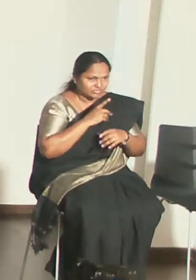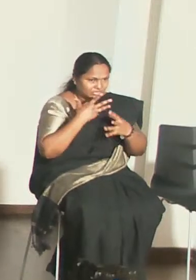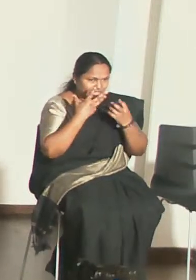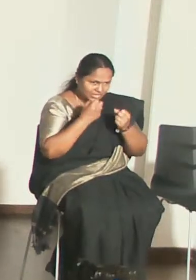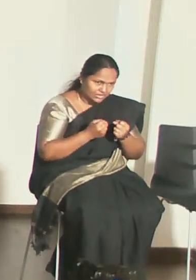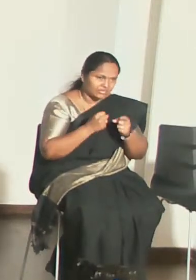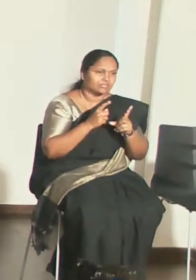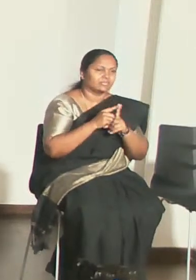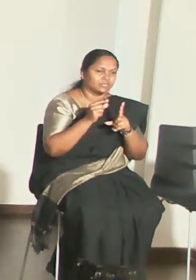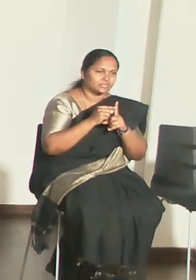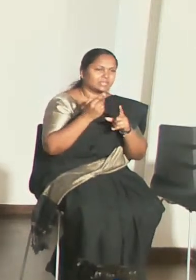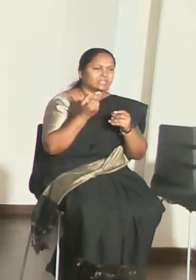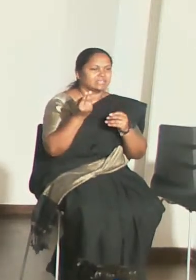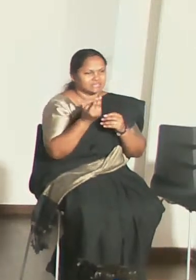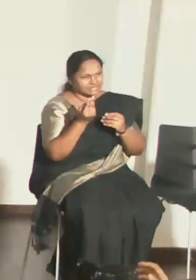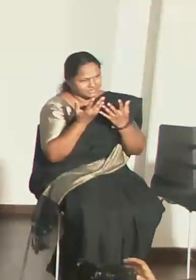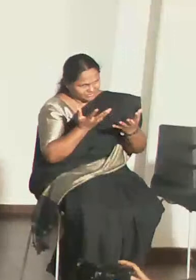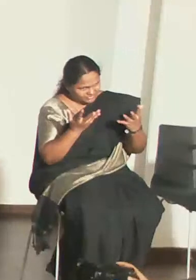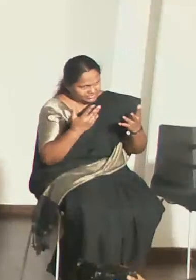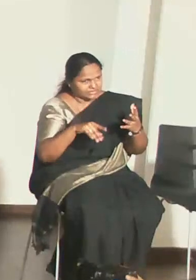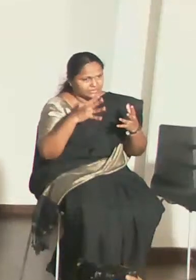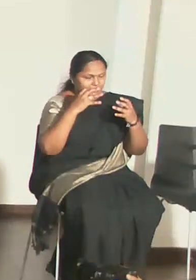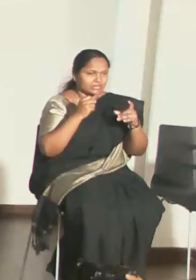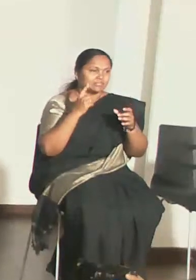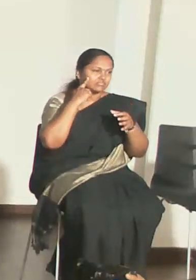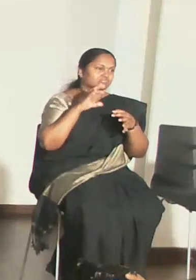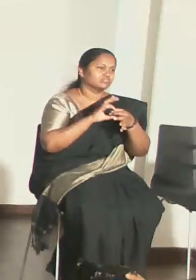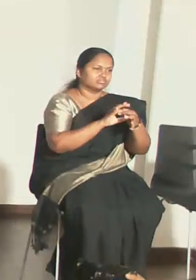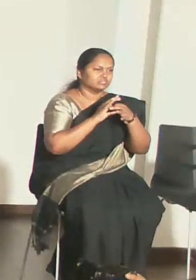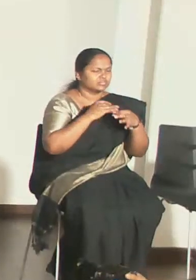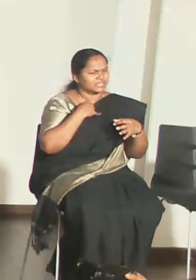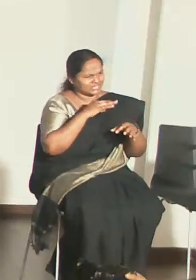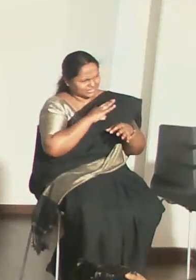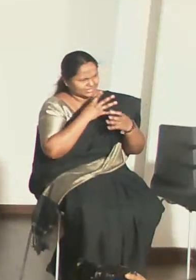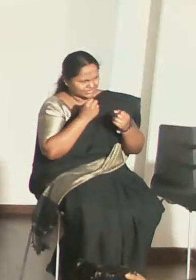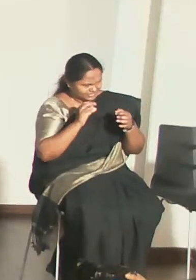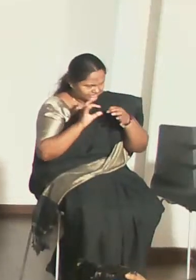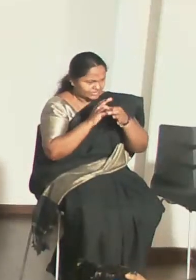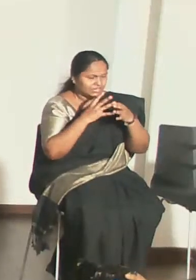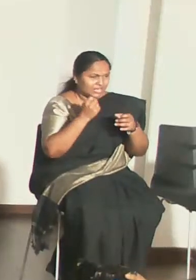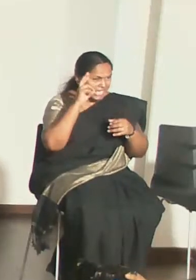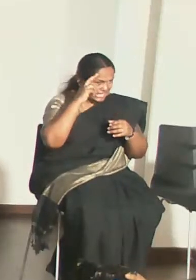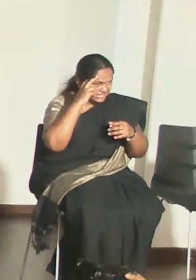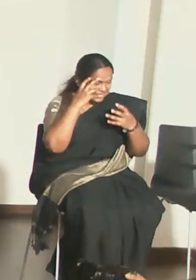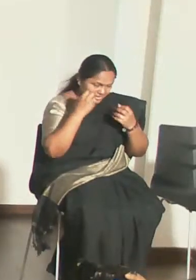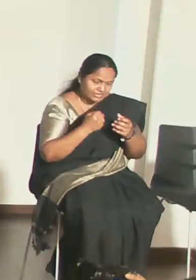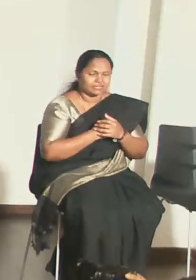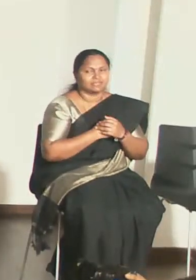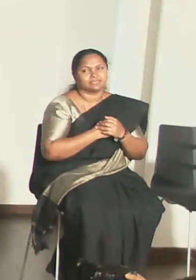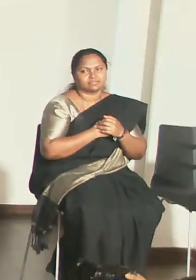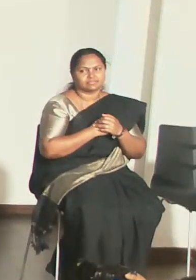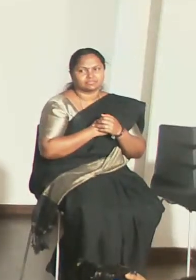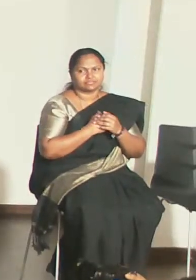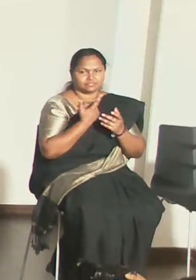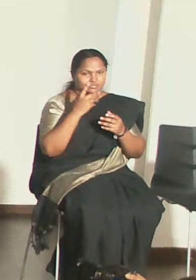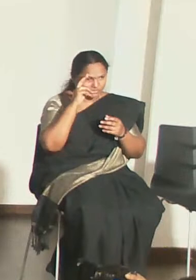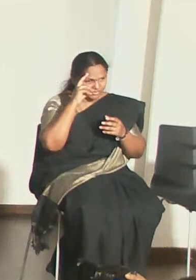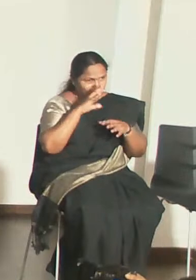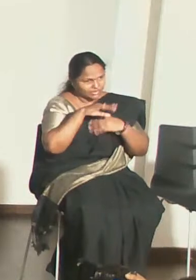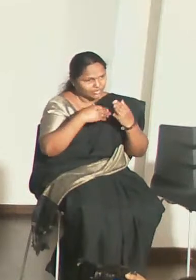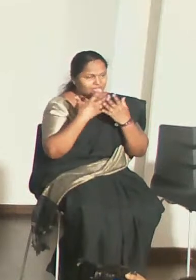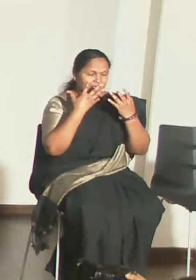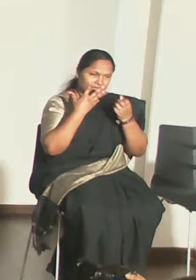comfort with something that we are yet to engage with. And I love that we began with doubt. So, doubt is always